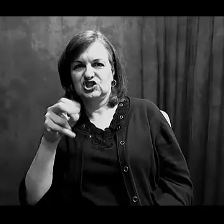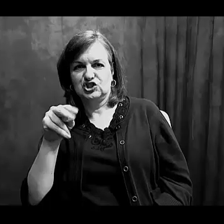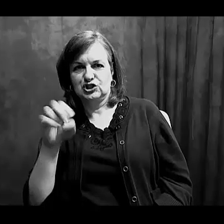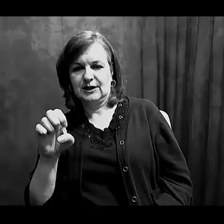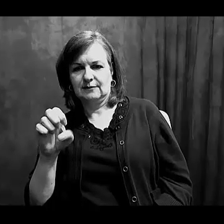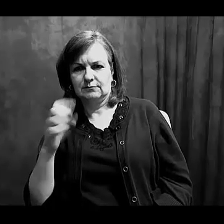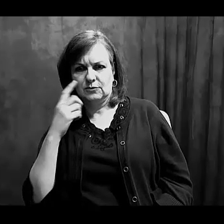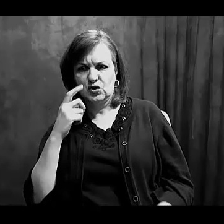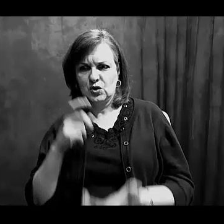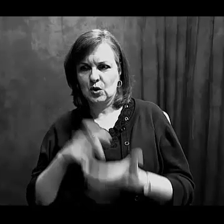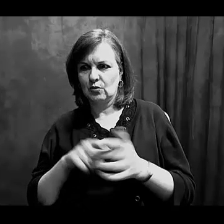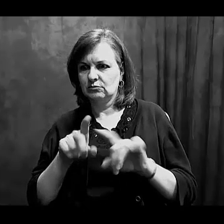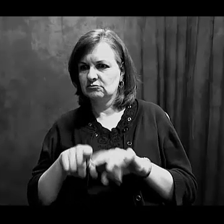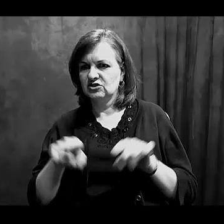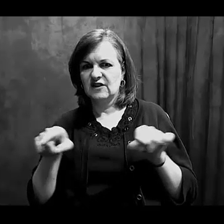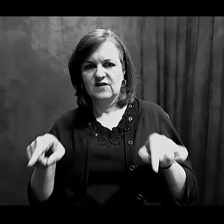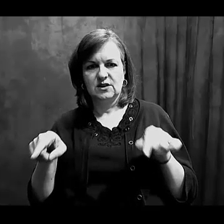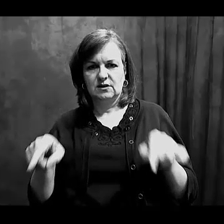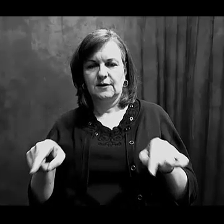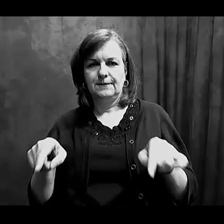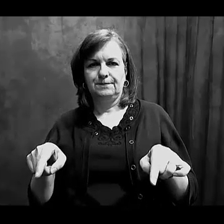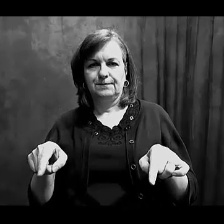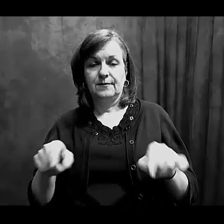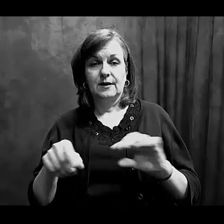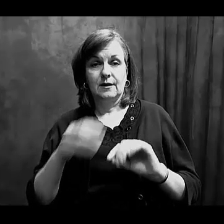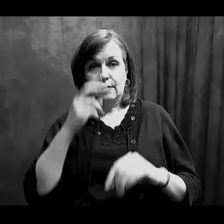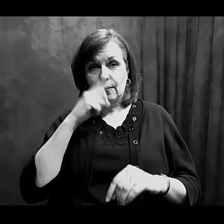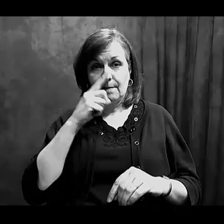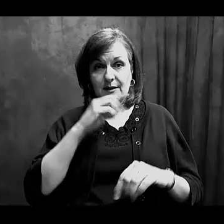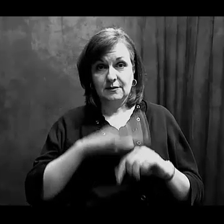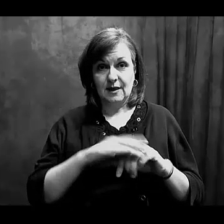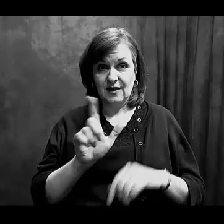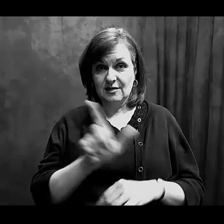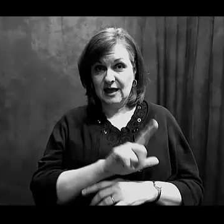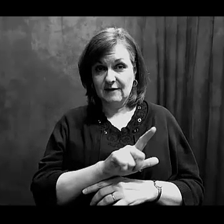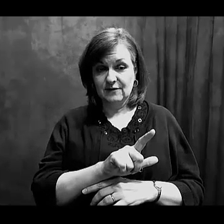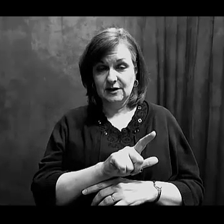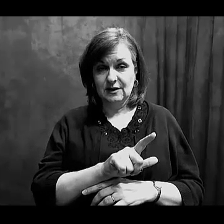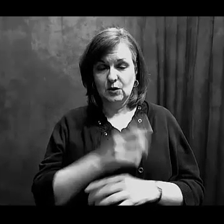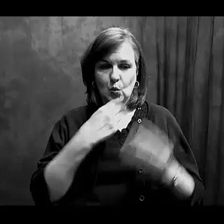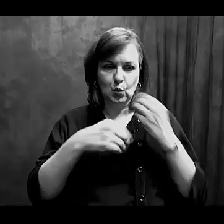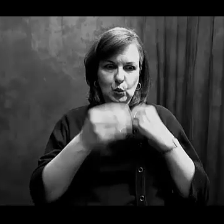defect gene, and this is the normal gene.